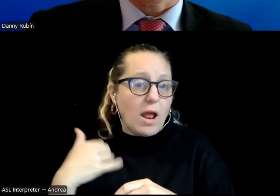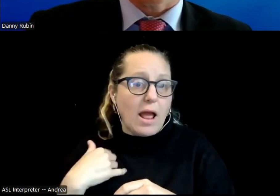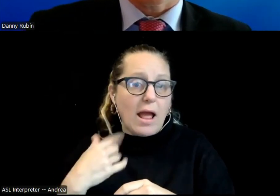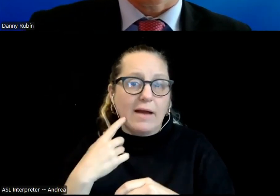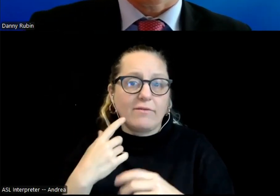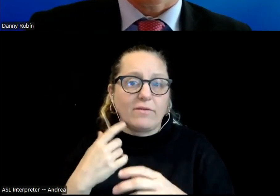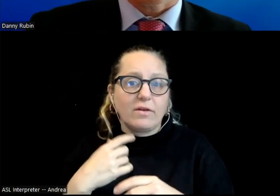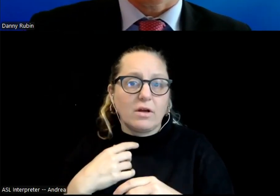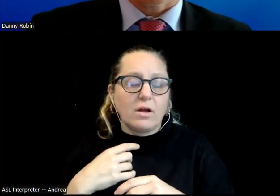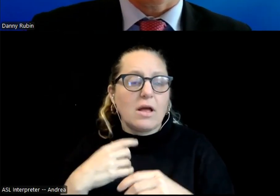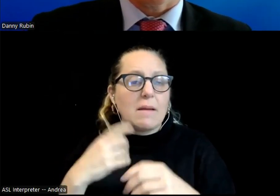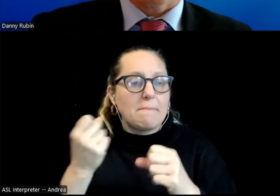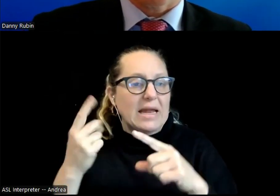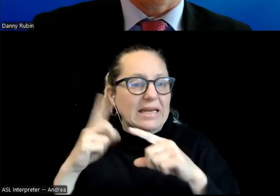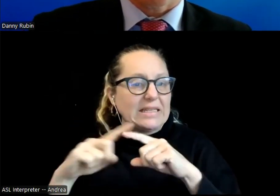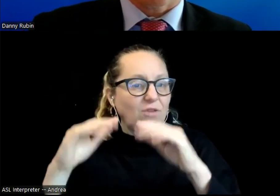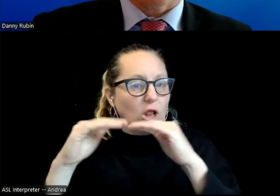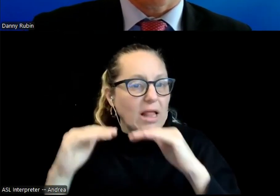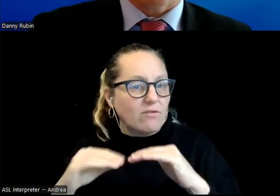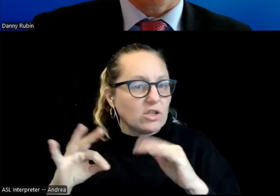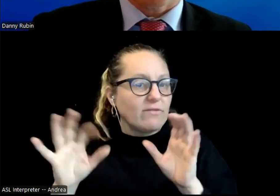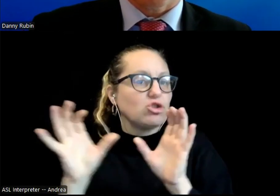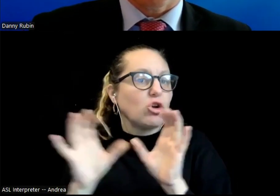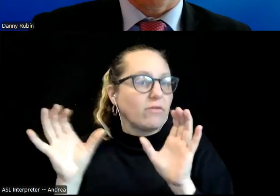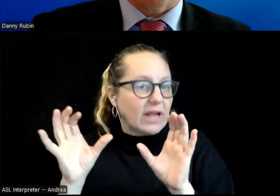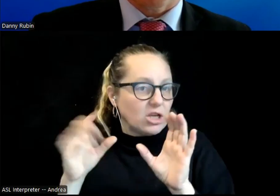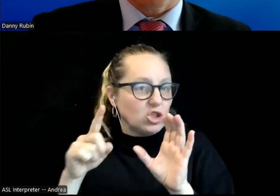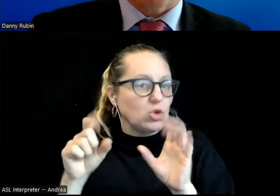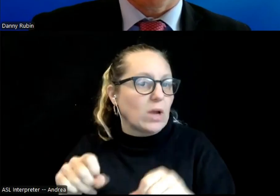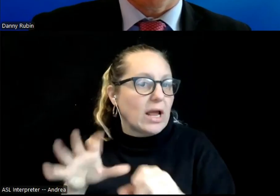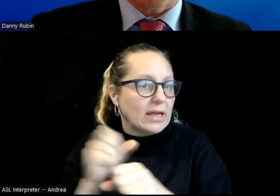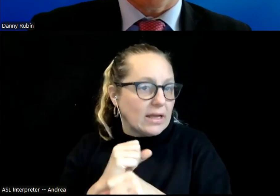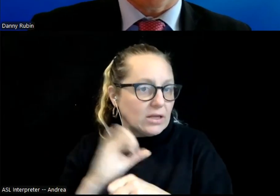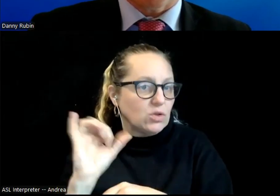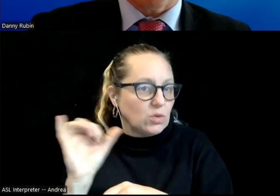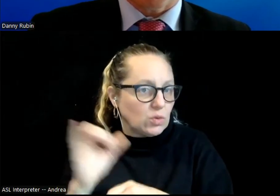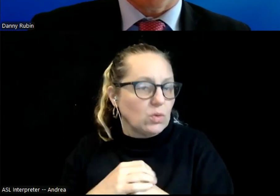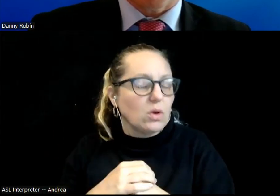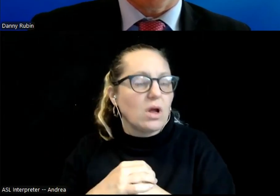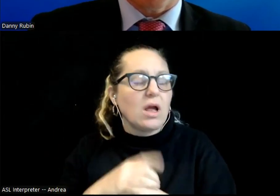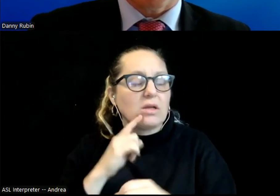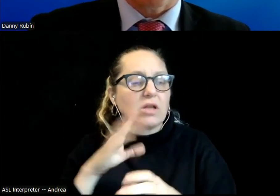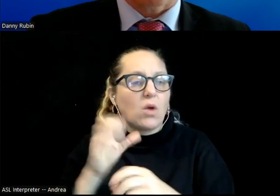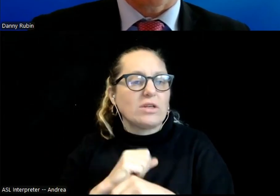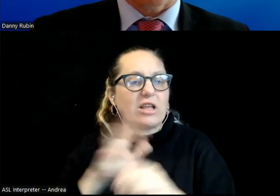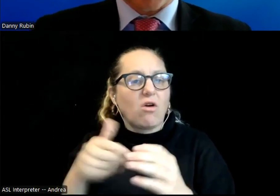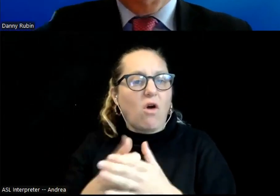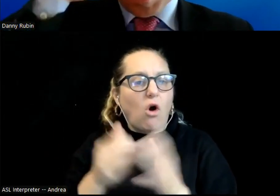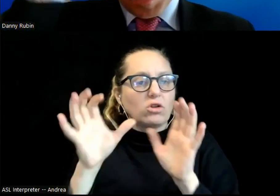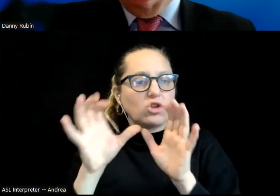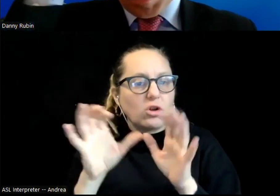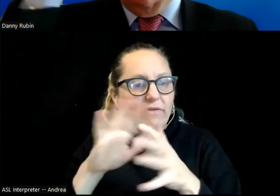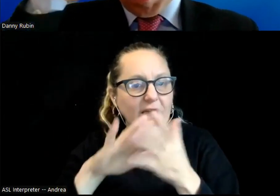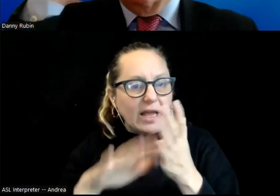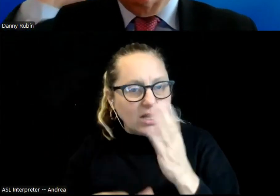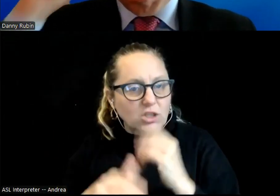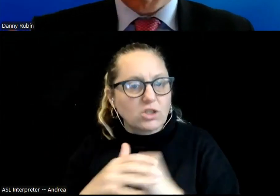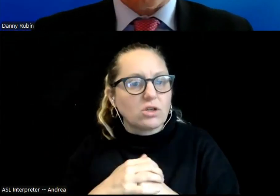multiple levels of certification that you can get as well, and received all of those certifications